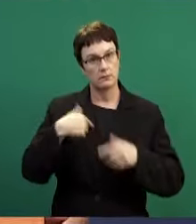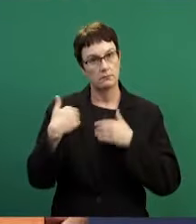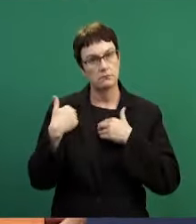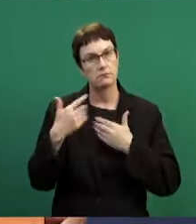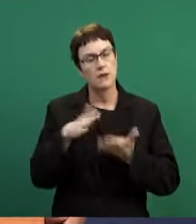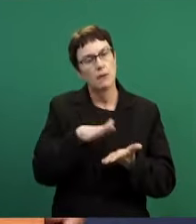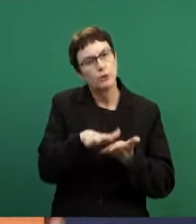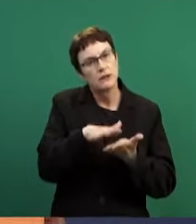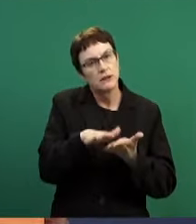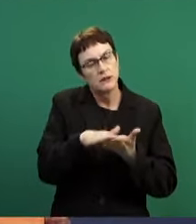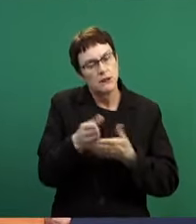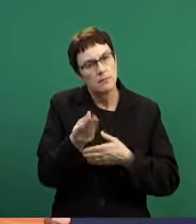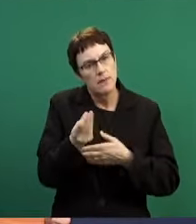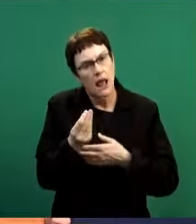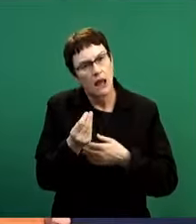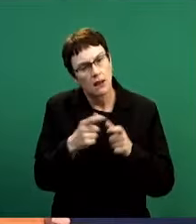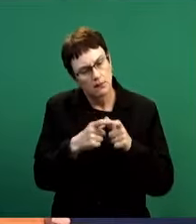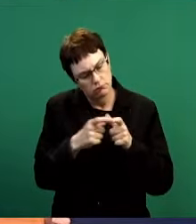prints money,